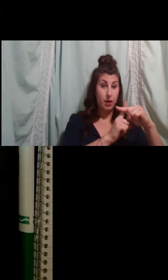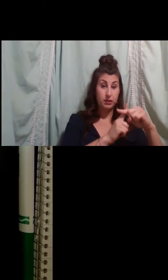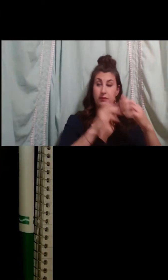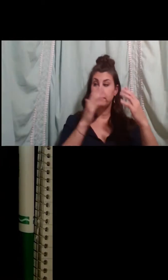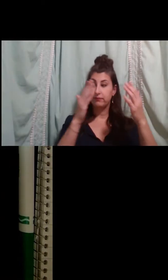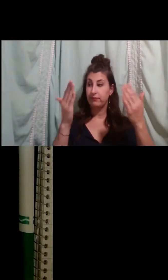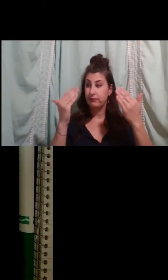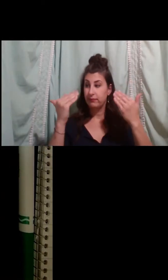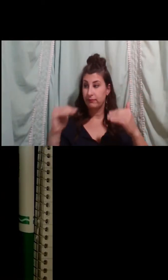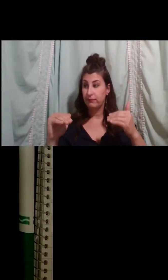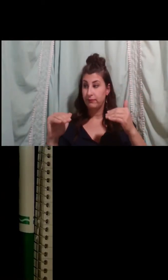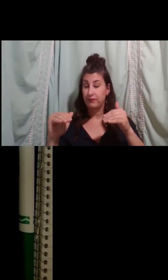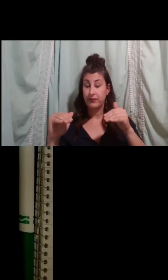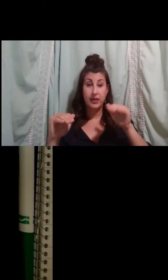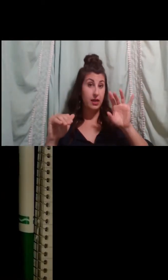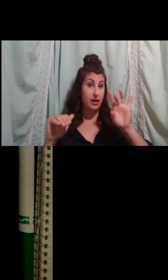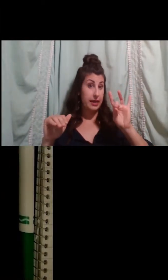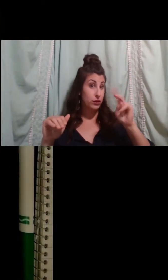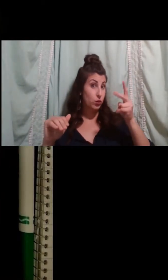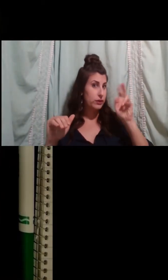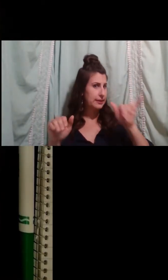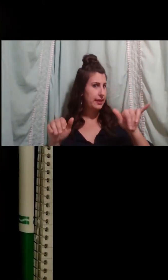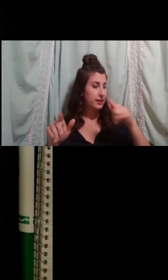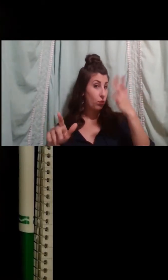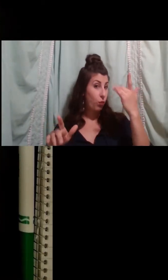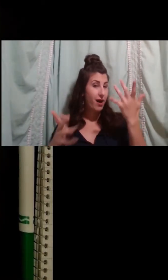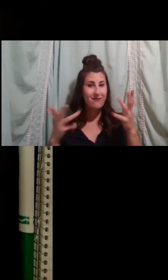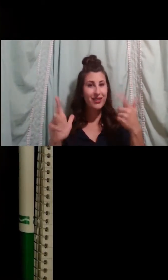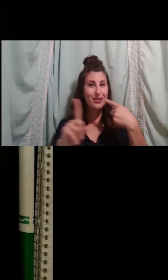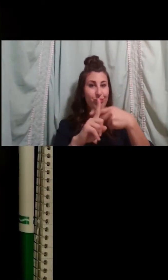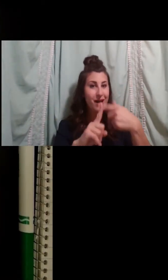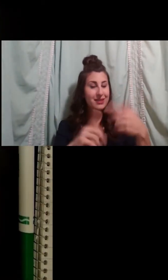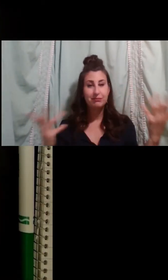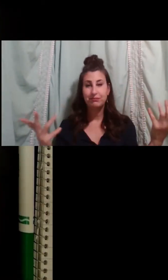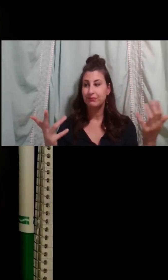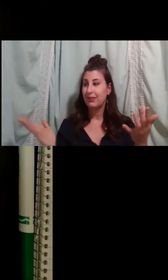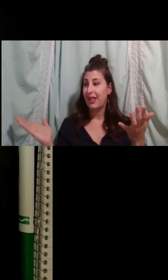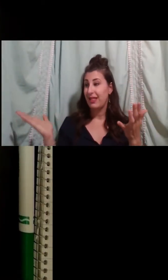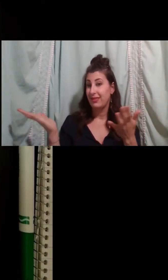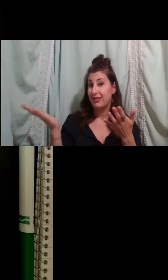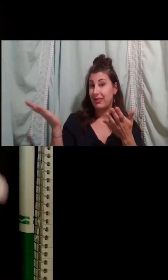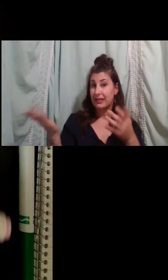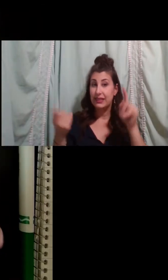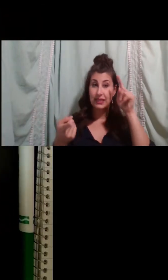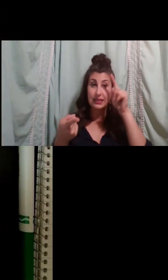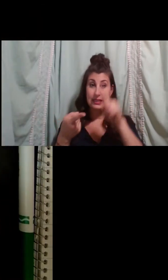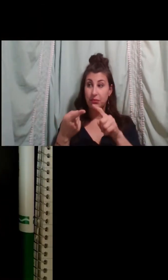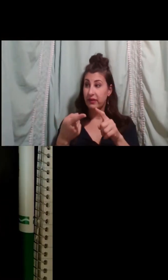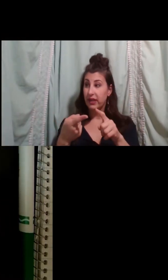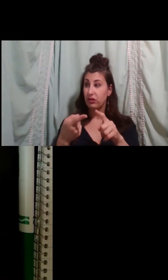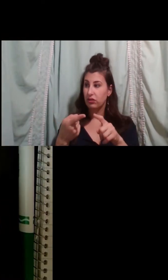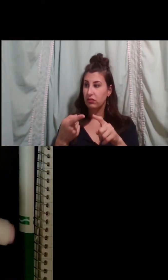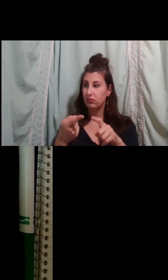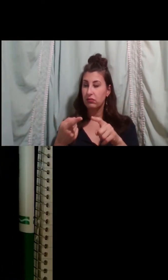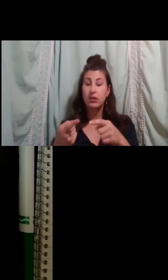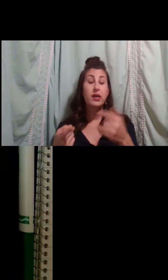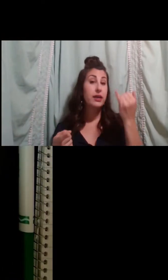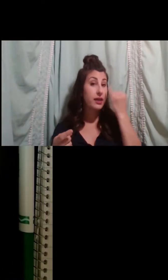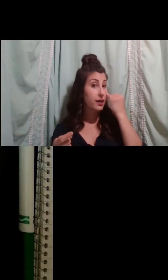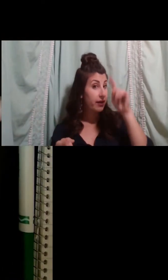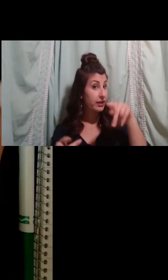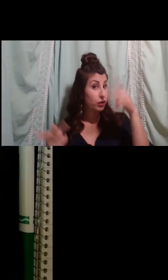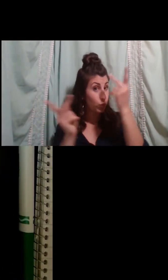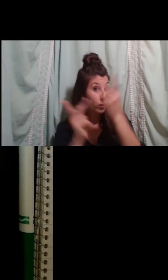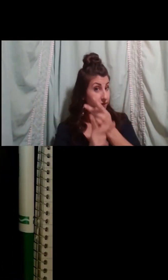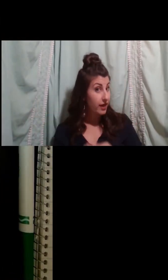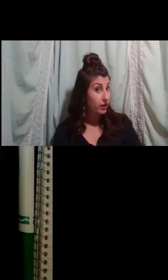positive. This one stays because it's positive, and here is my simplification. Now, if